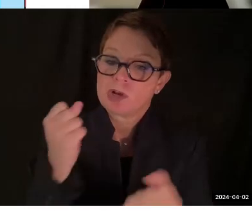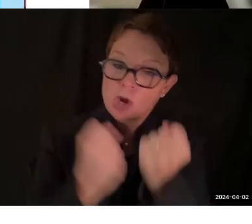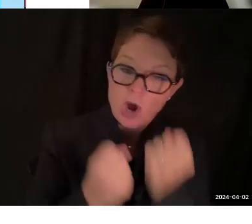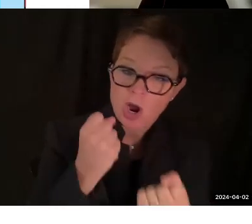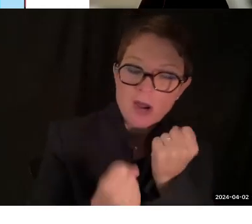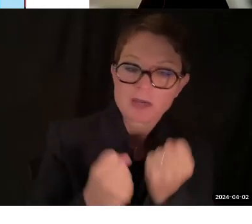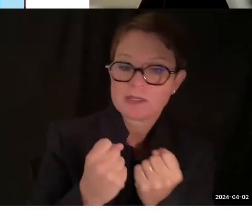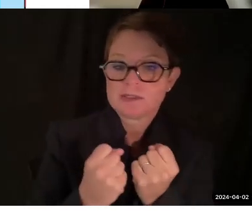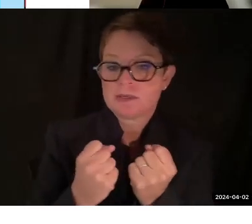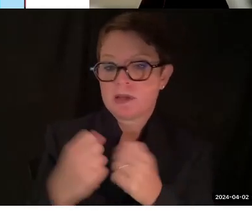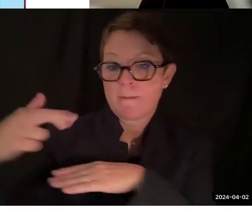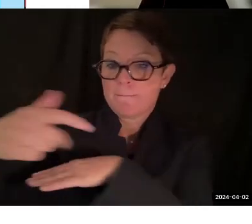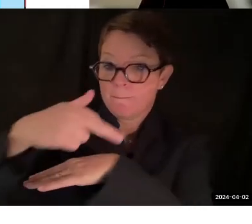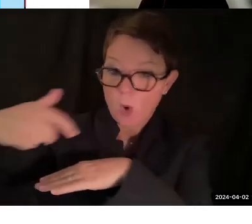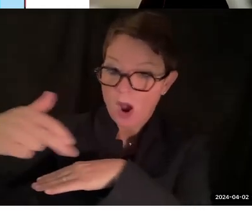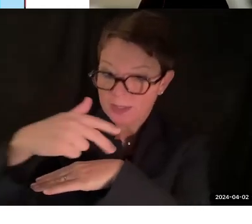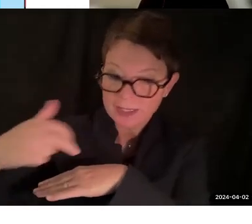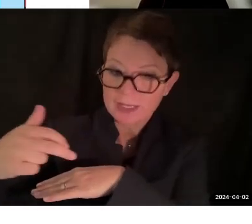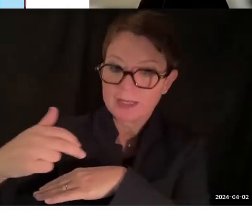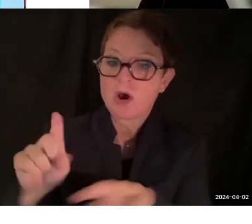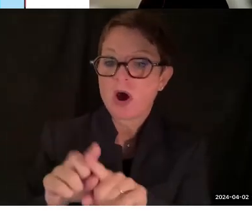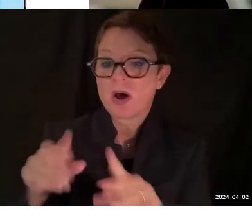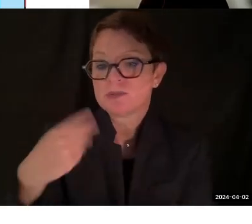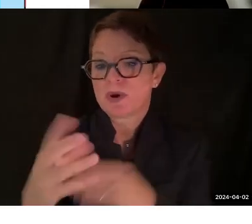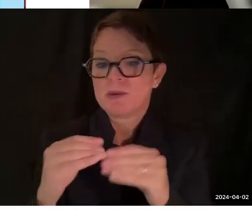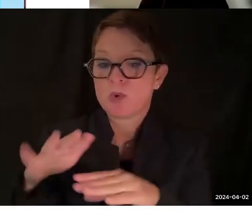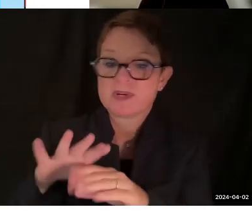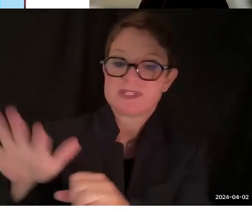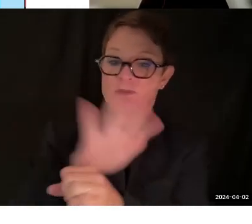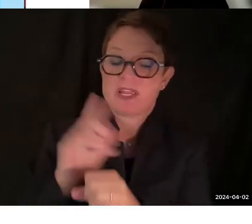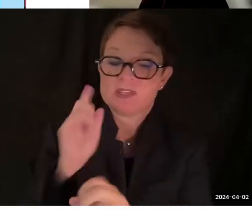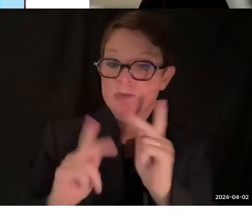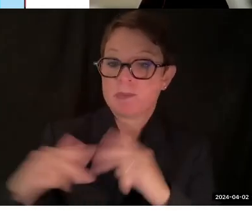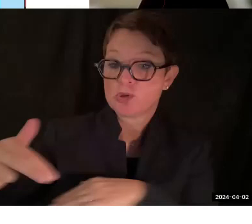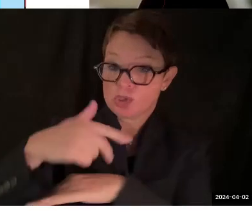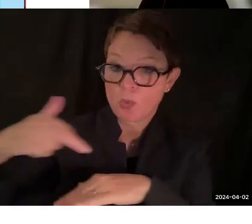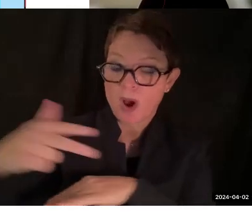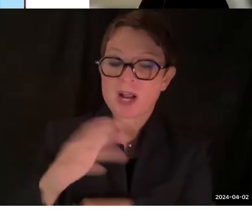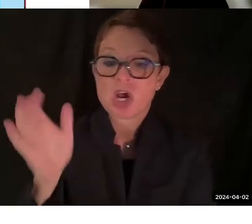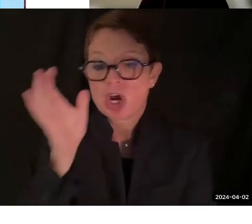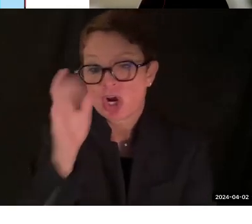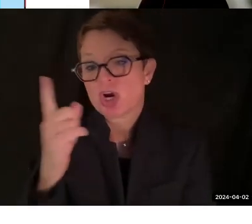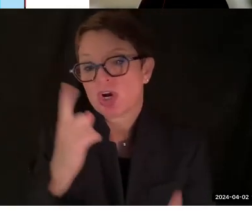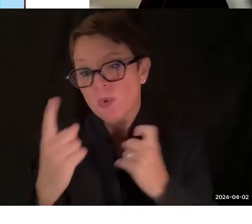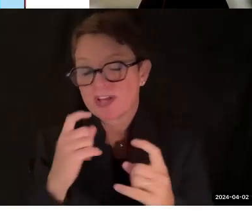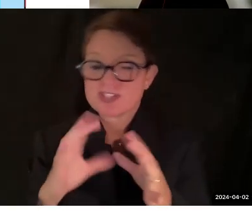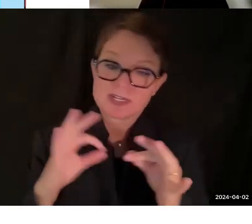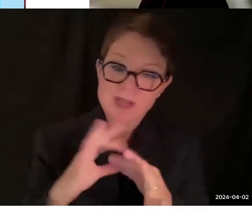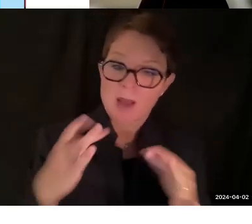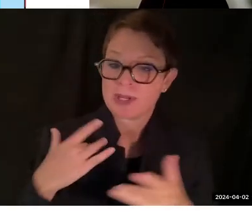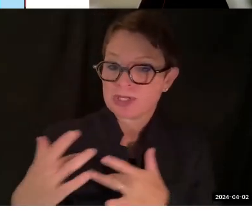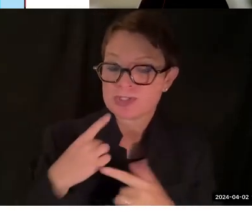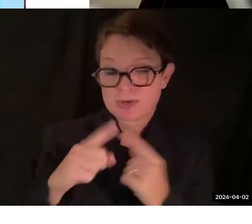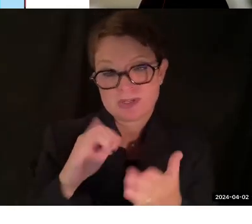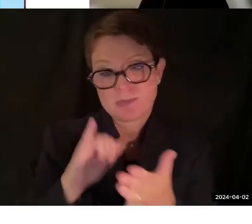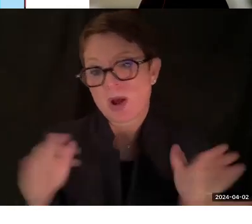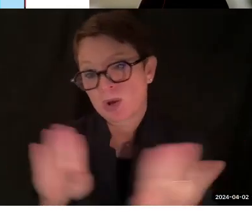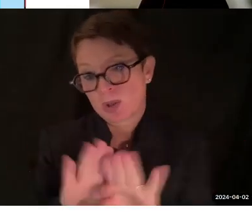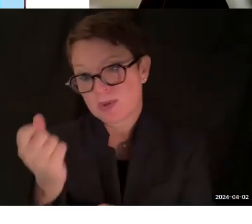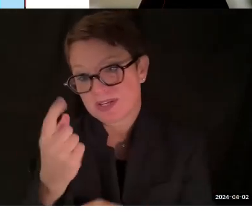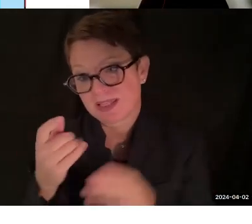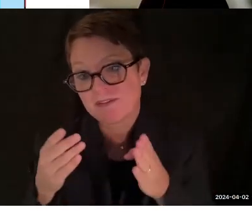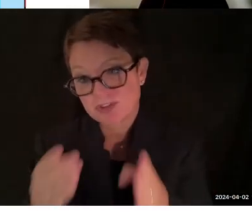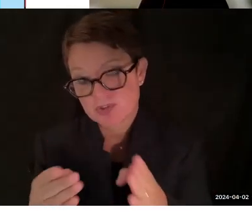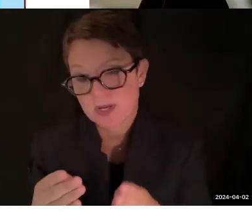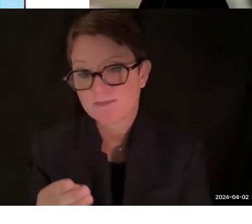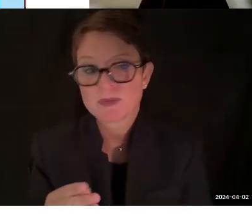cars and pedestrians, and also to provide more space for the pedestrians. We heard a lot of questions and comments and concerns about that. And so we